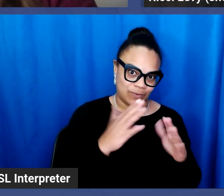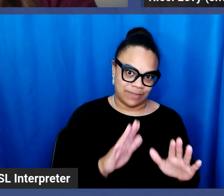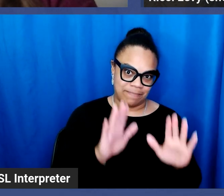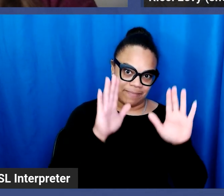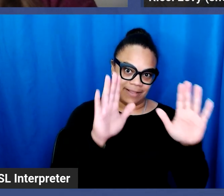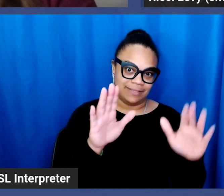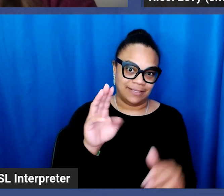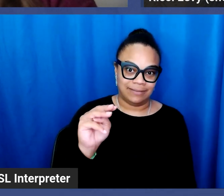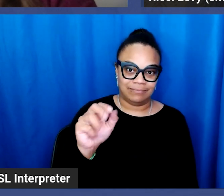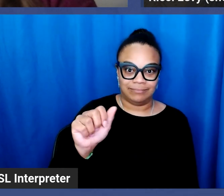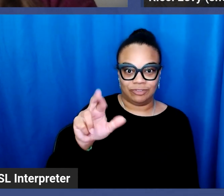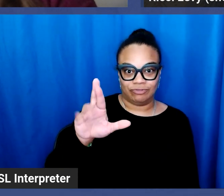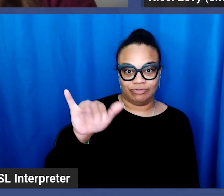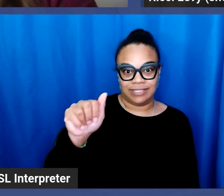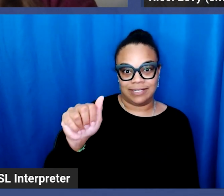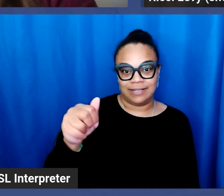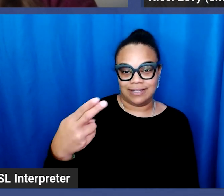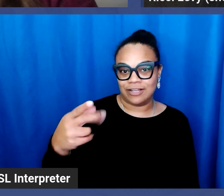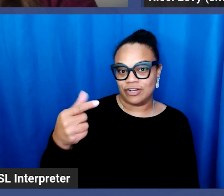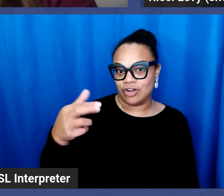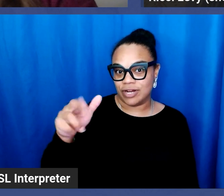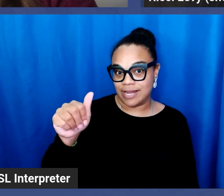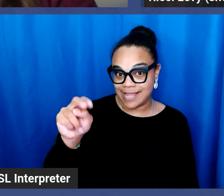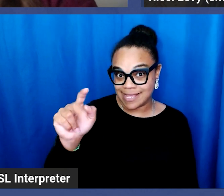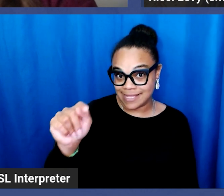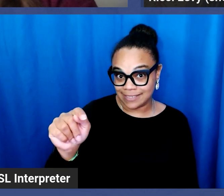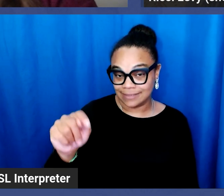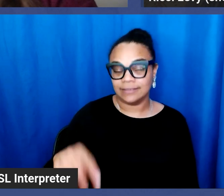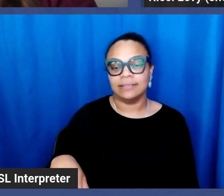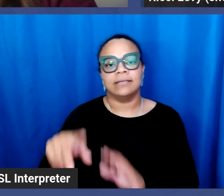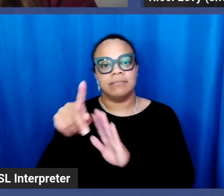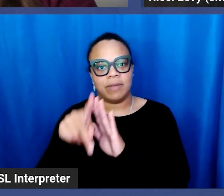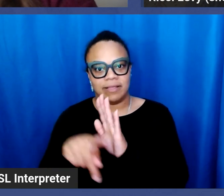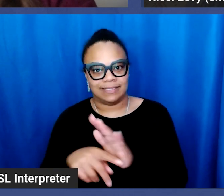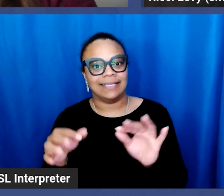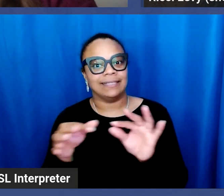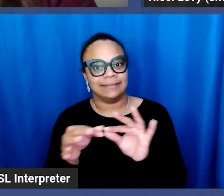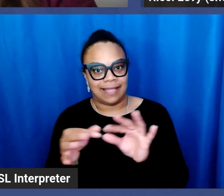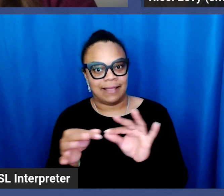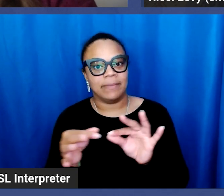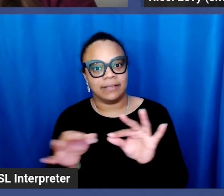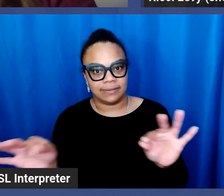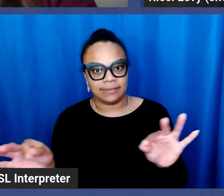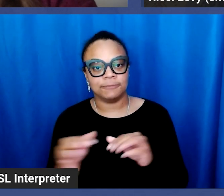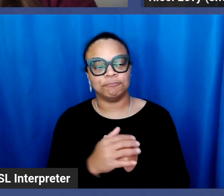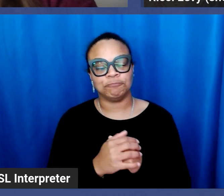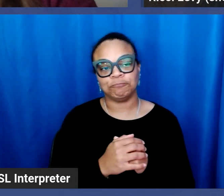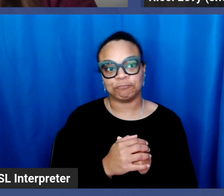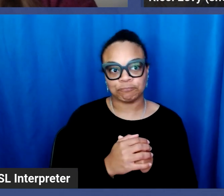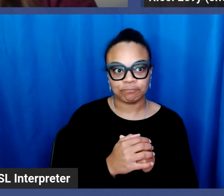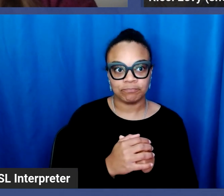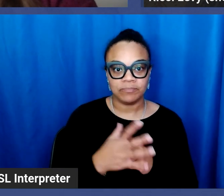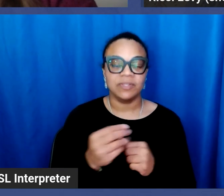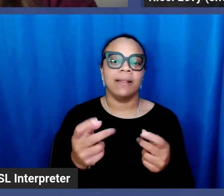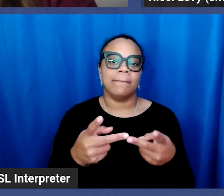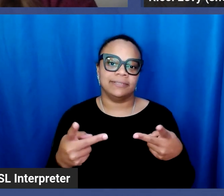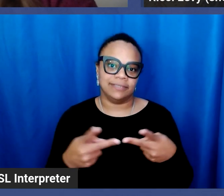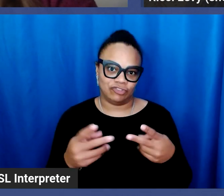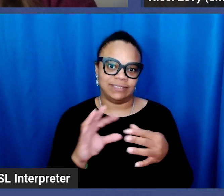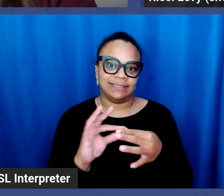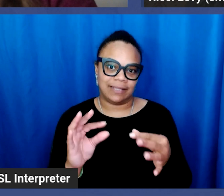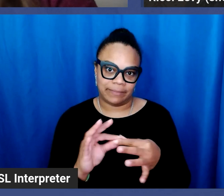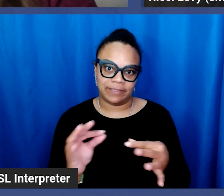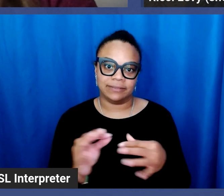amazing Mariah Grant, is policy statements and position